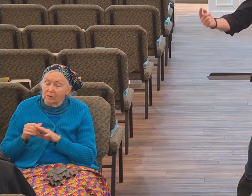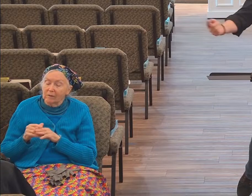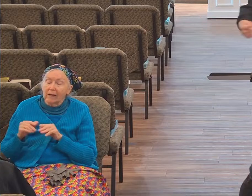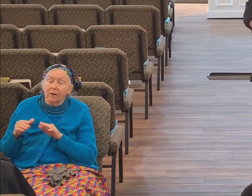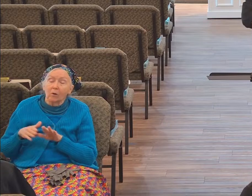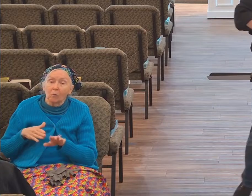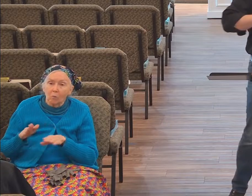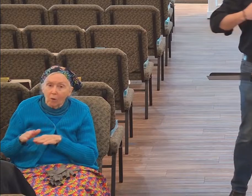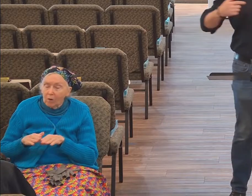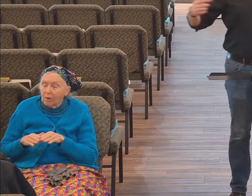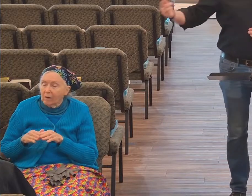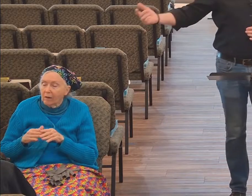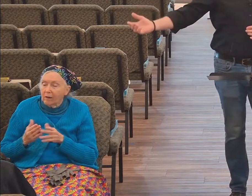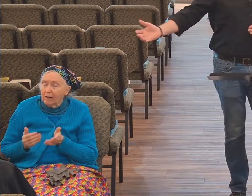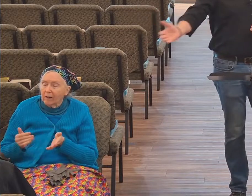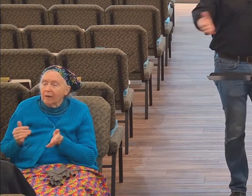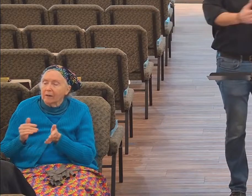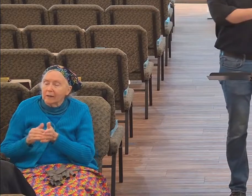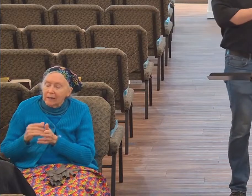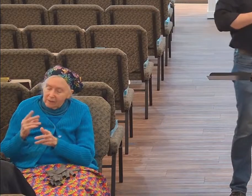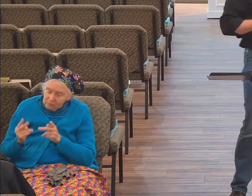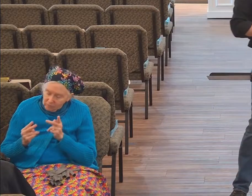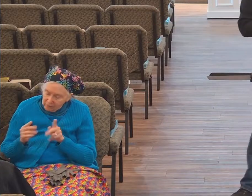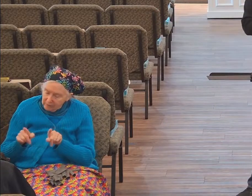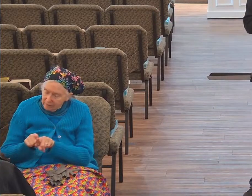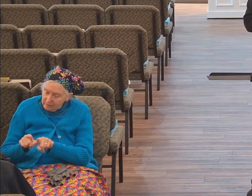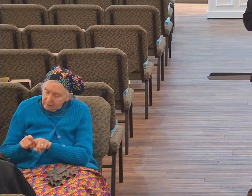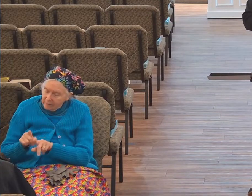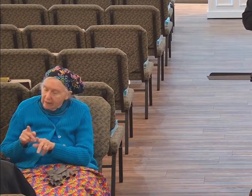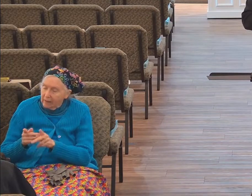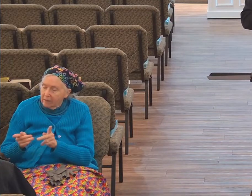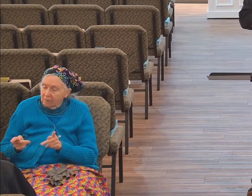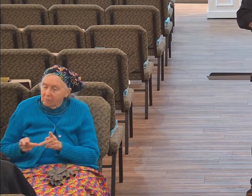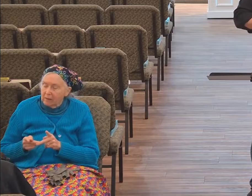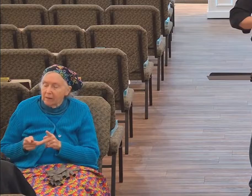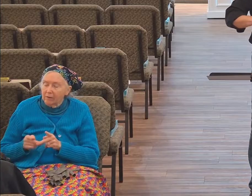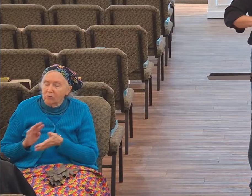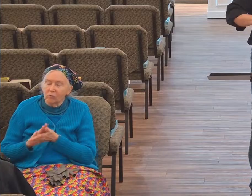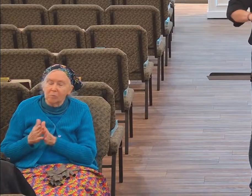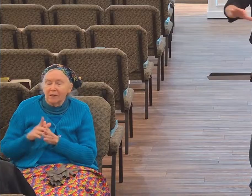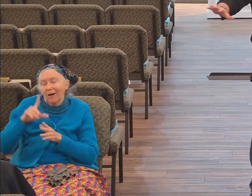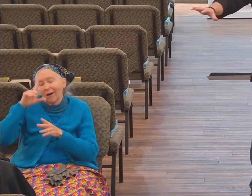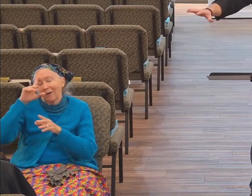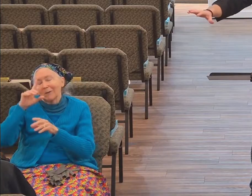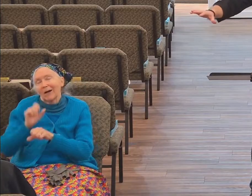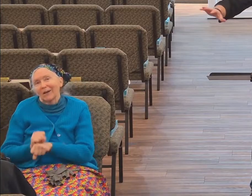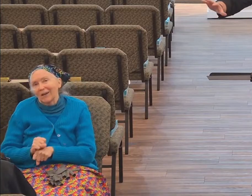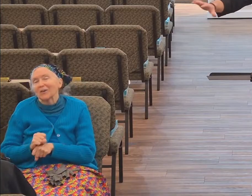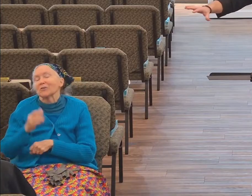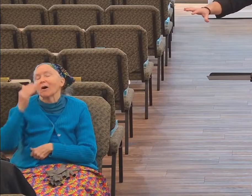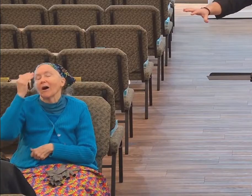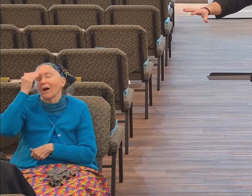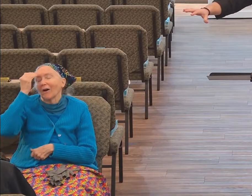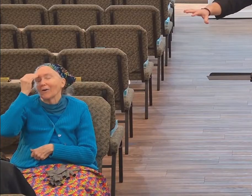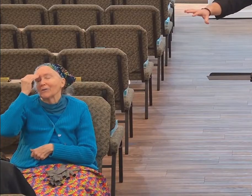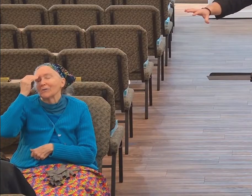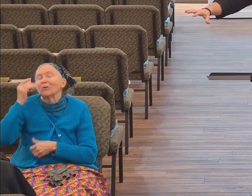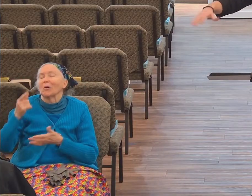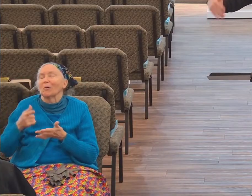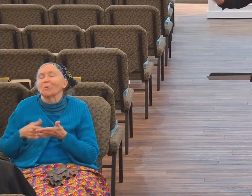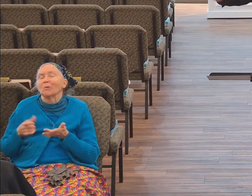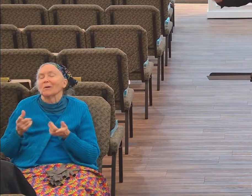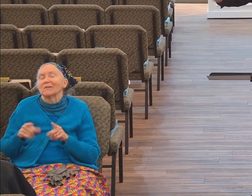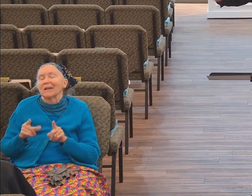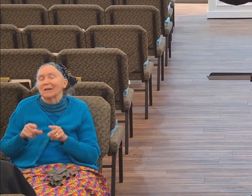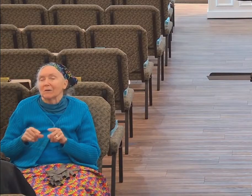even revisiting the same places over and over and over again, to the point to where you become so accustomed, like you know where it's at. You know what's going on. Like, you